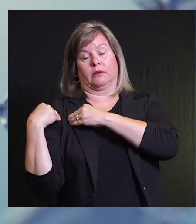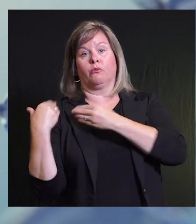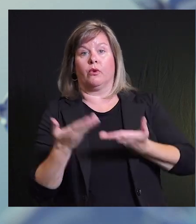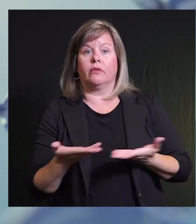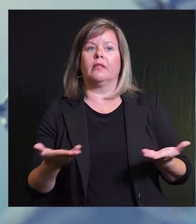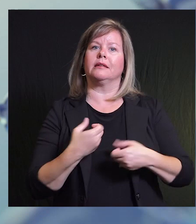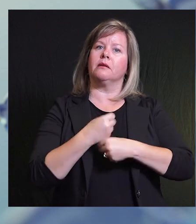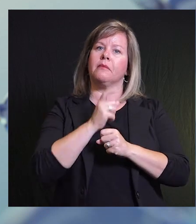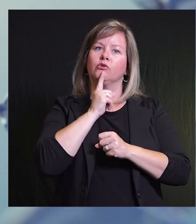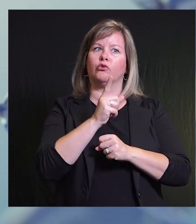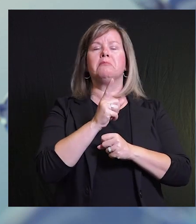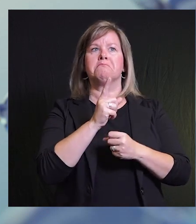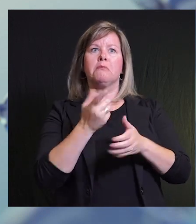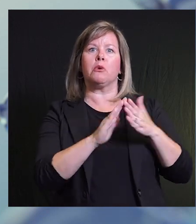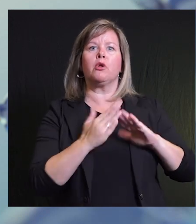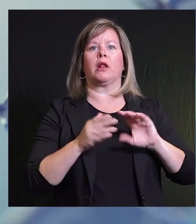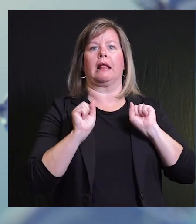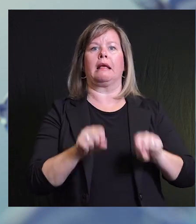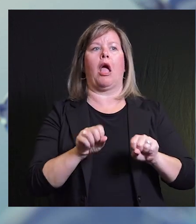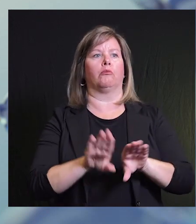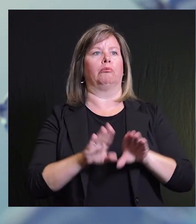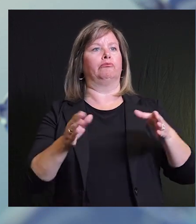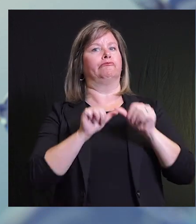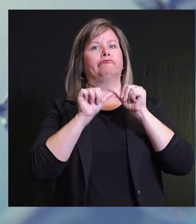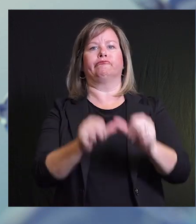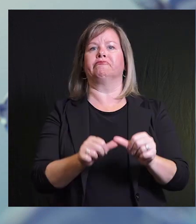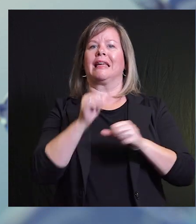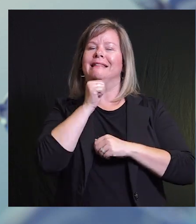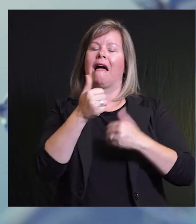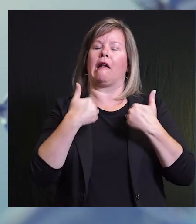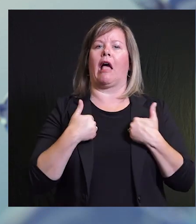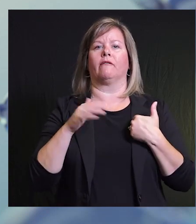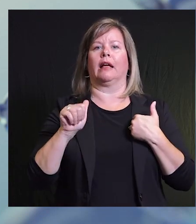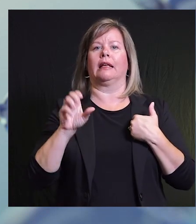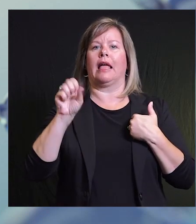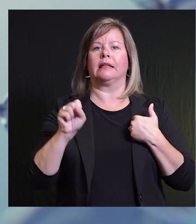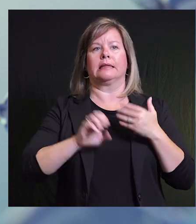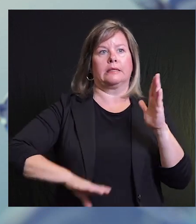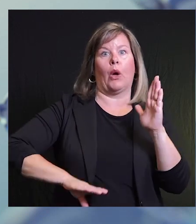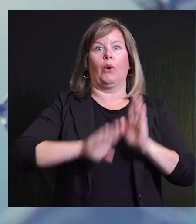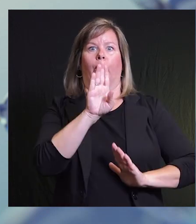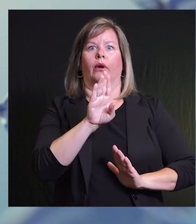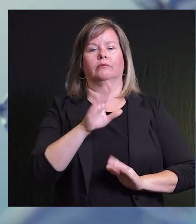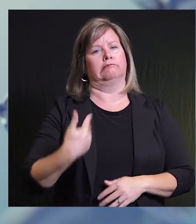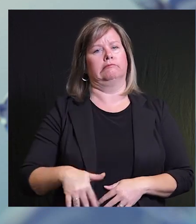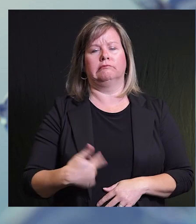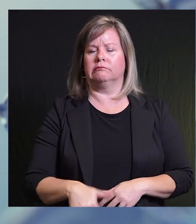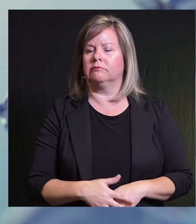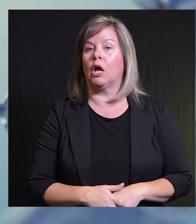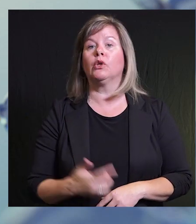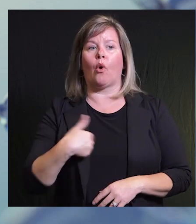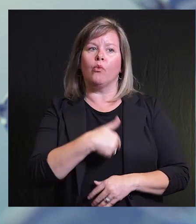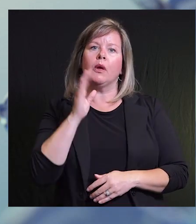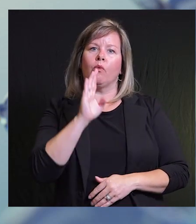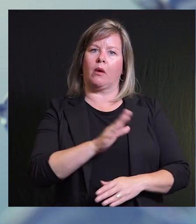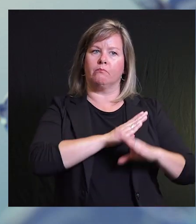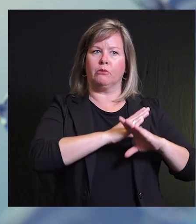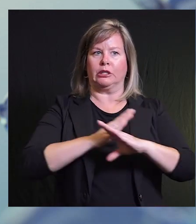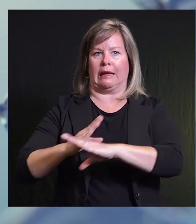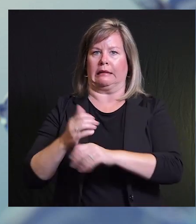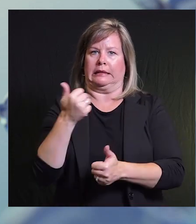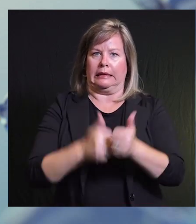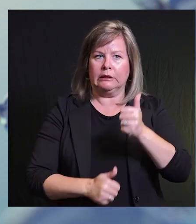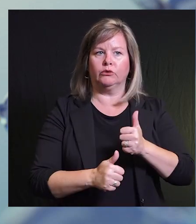can stay open and to make sure that our community doesn't have a resurgence in cases. And so we want to make sure that we protect those establishments